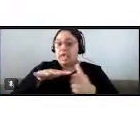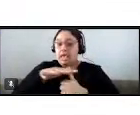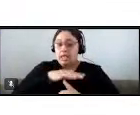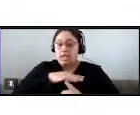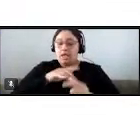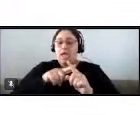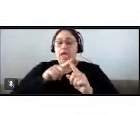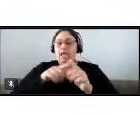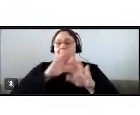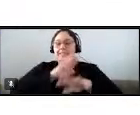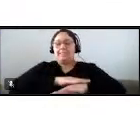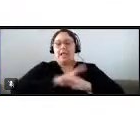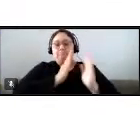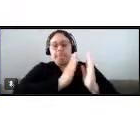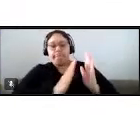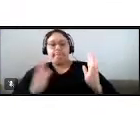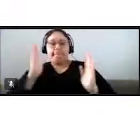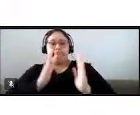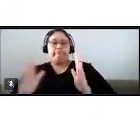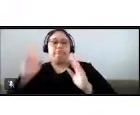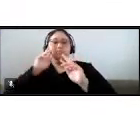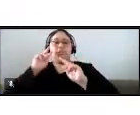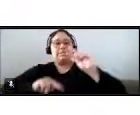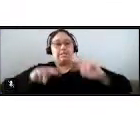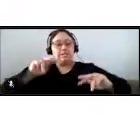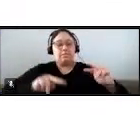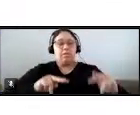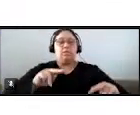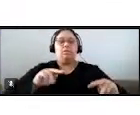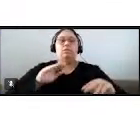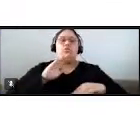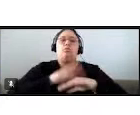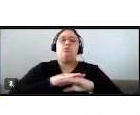and periodic assessments on the